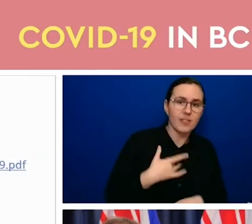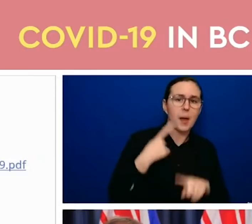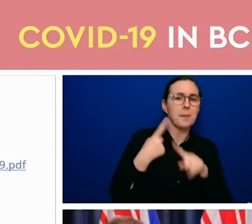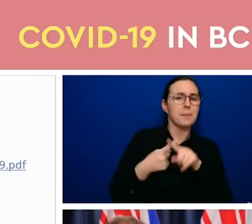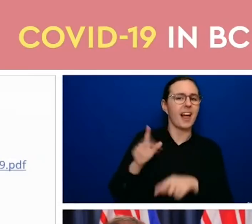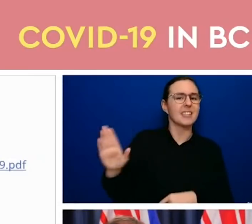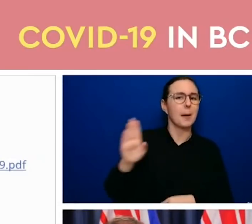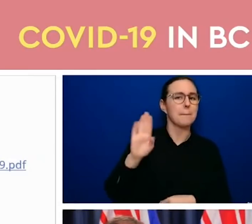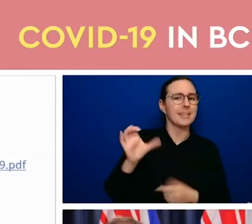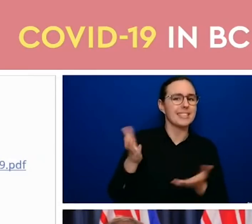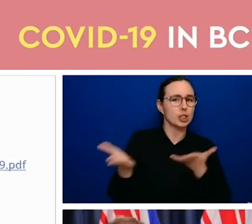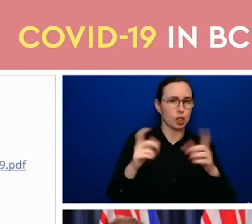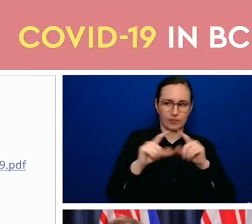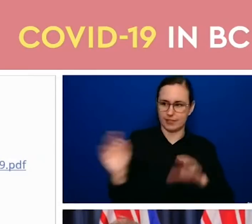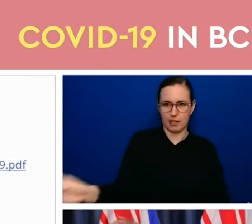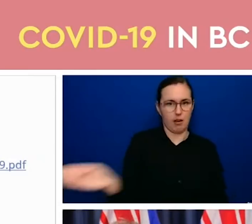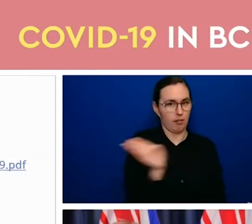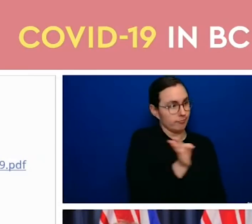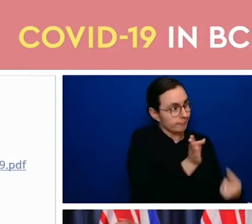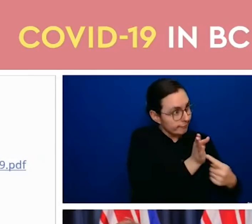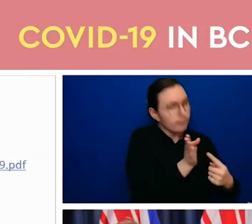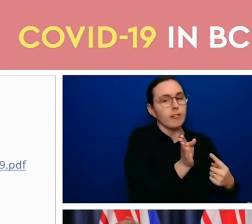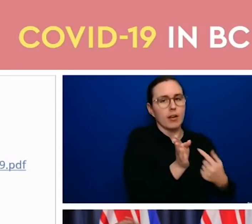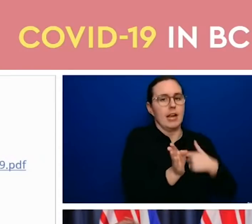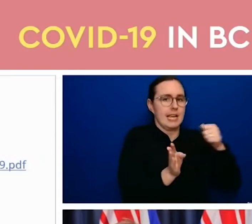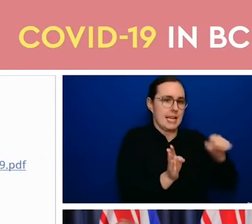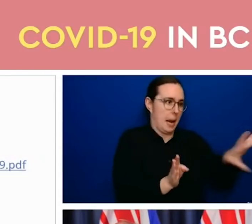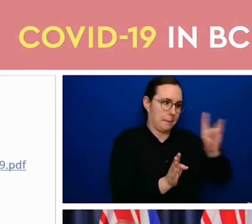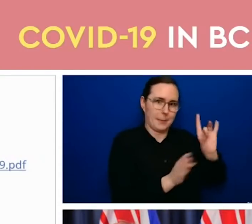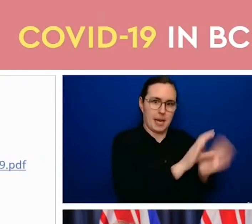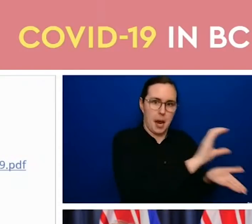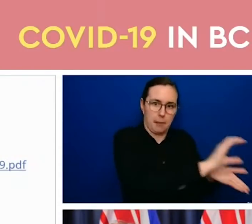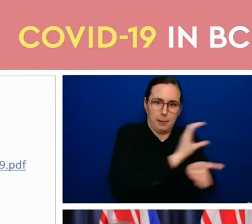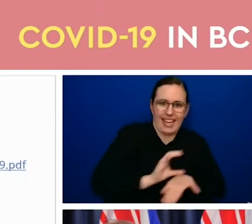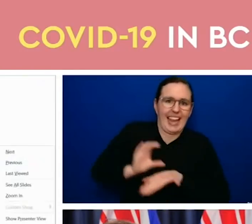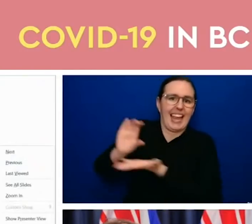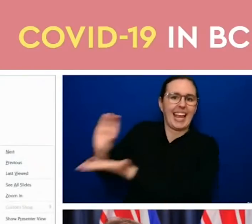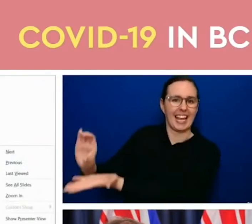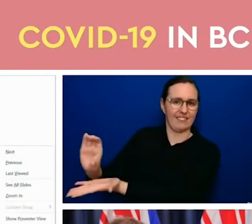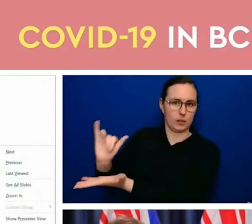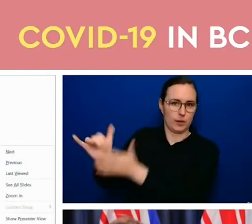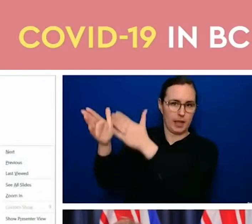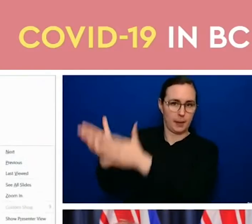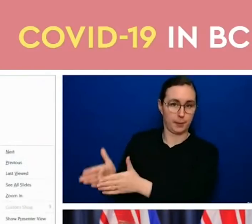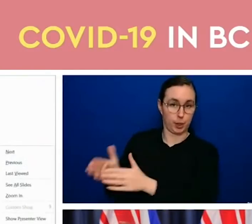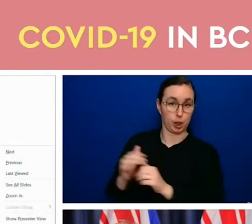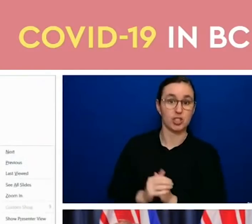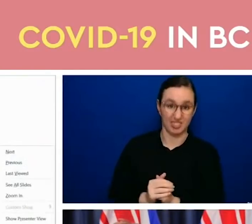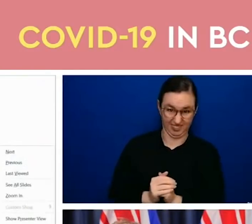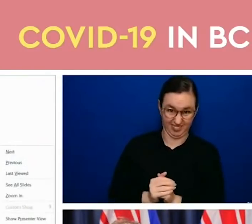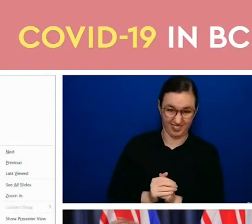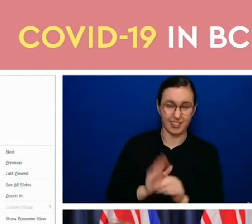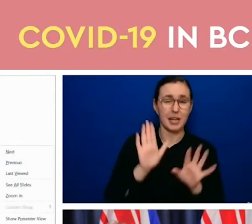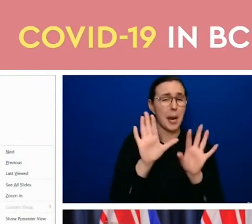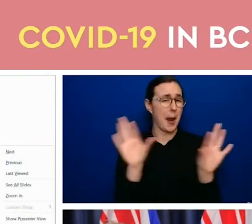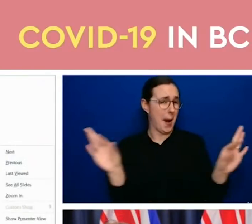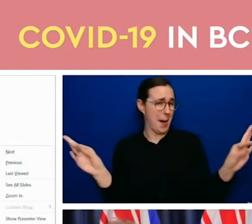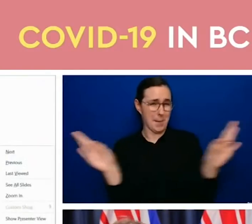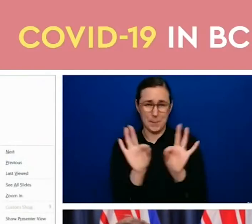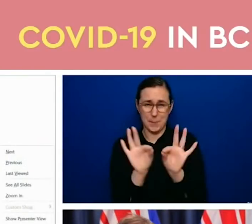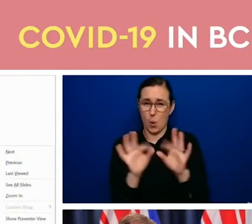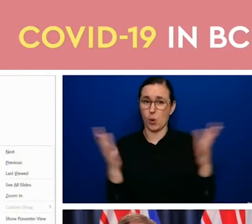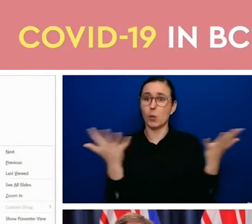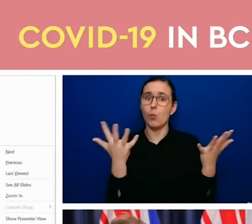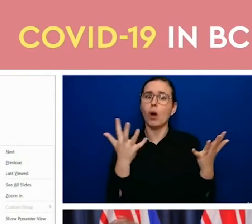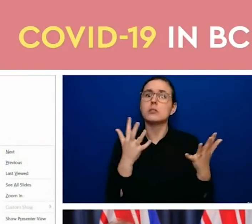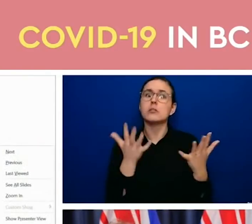particular, assist those who are most vulnerable to get access to rapid tests. So what do you do if you have a positive test? Dr. Henry has talked about